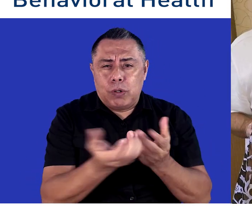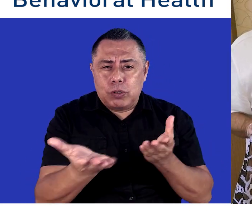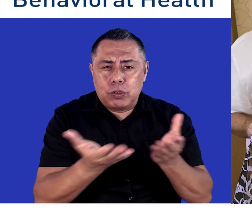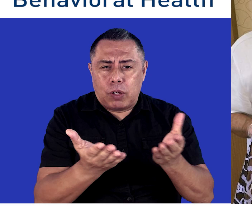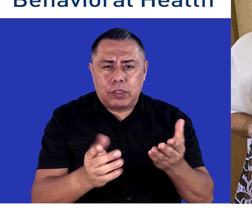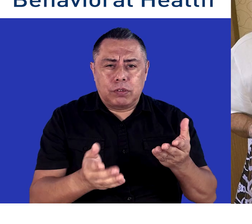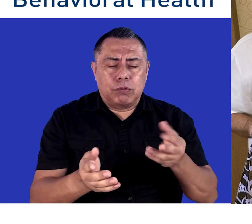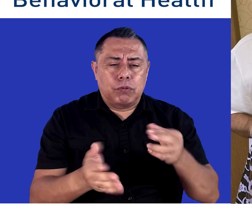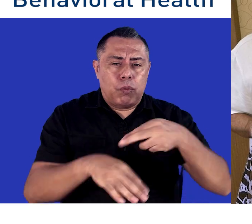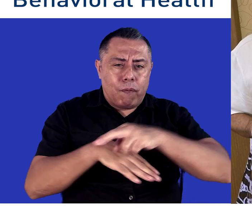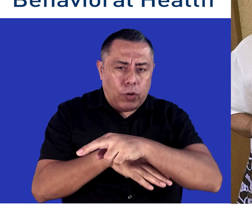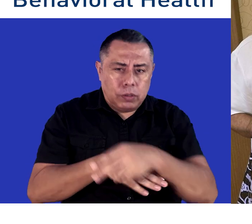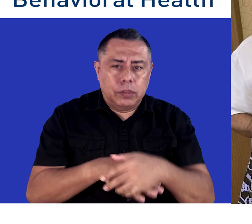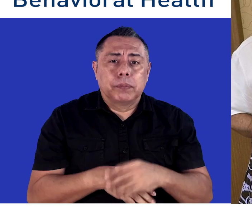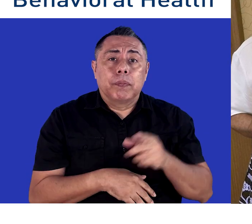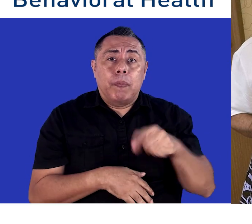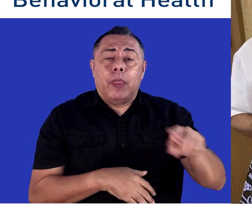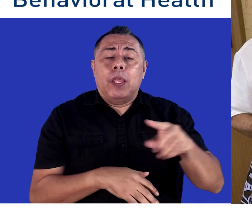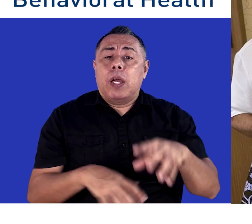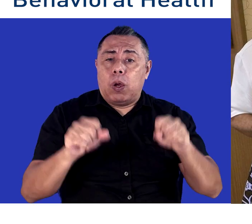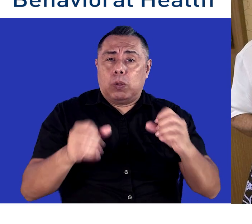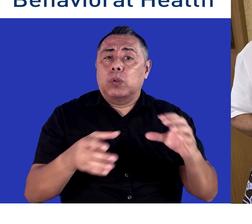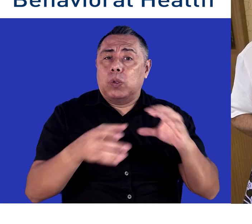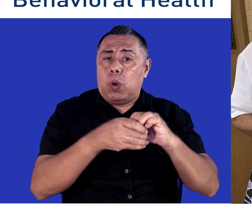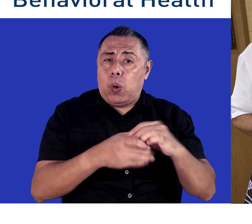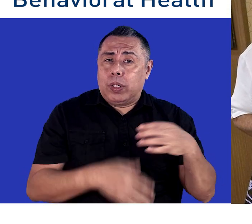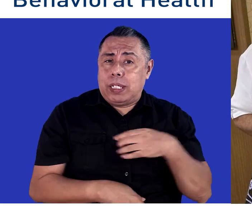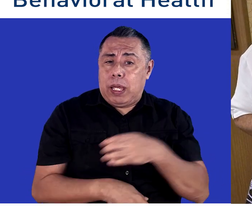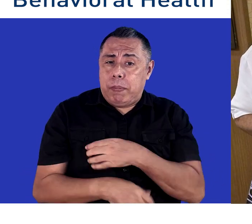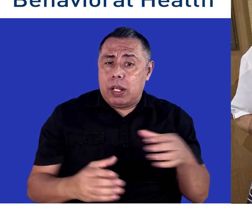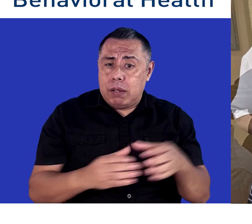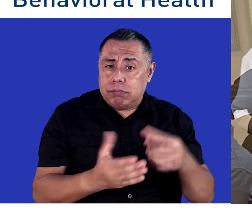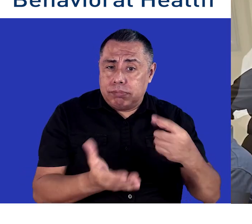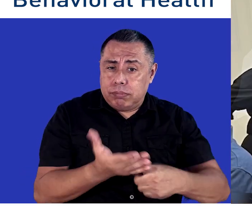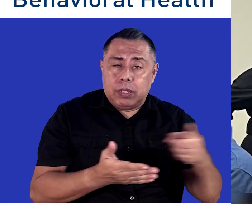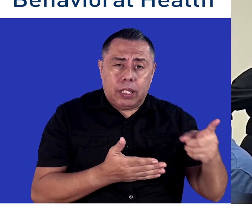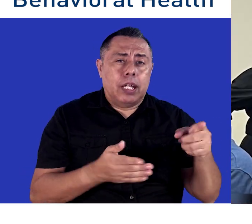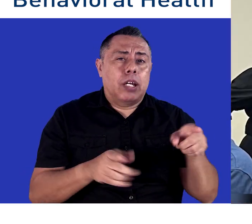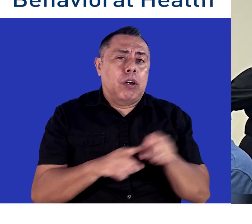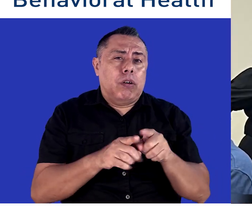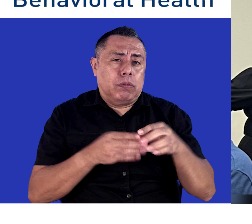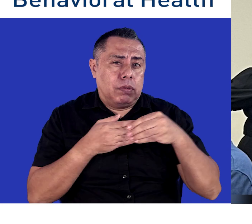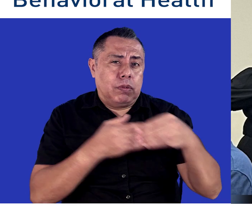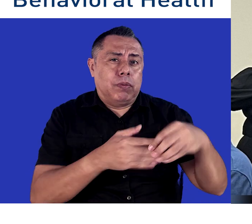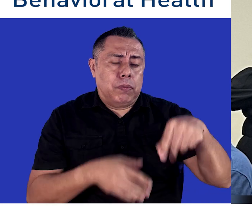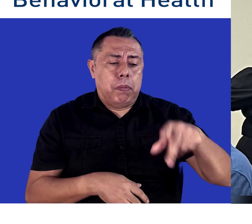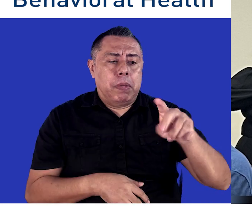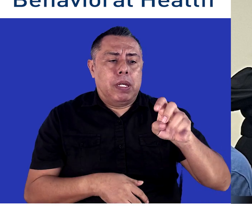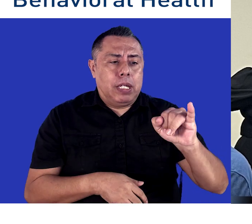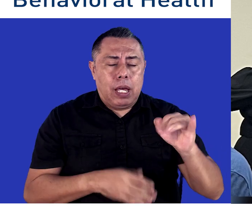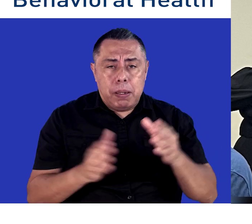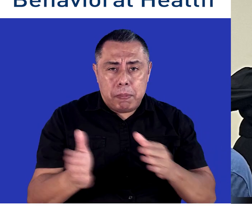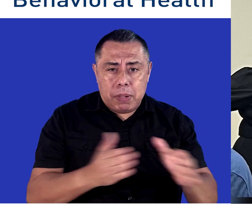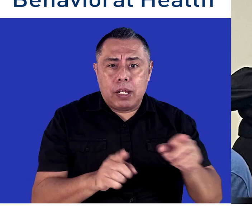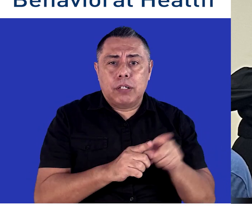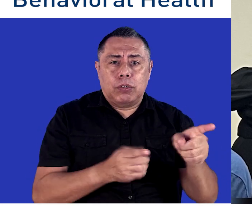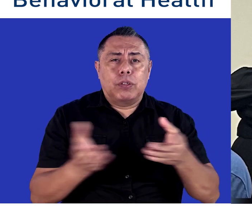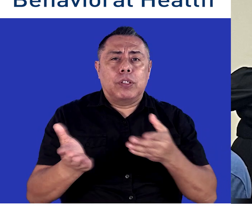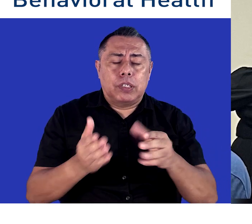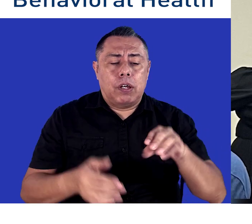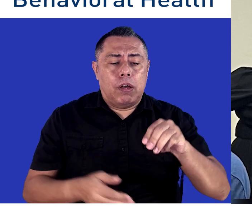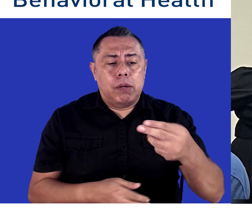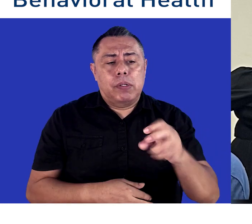their own community advisory committees, serve on the steering committee of this PEI plan, and on the steering committee for the